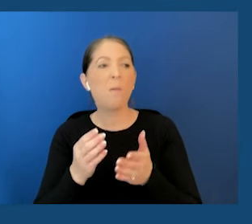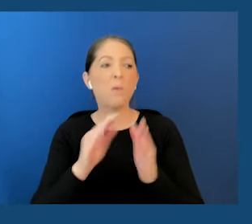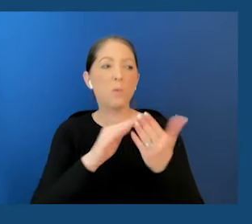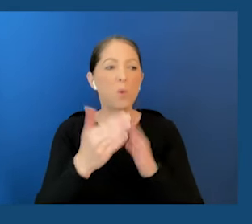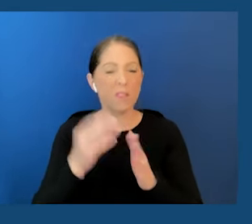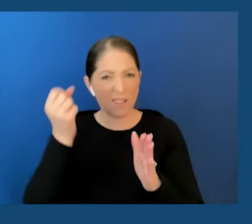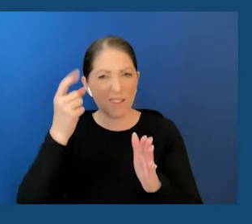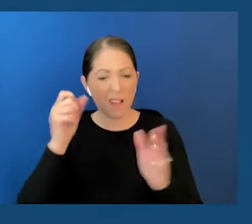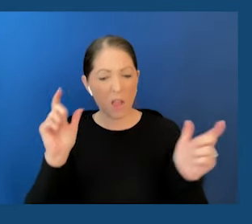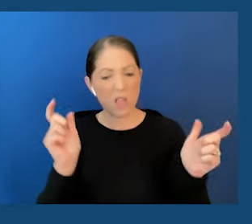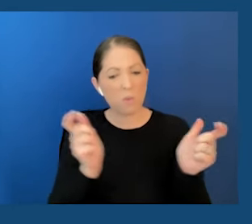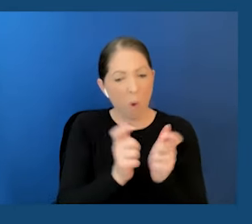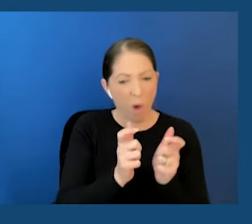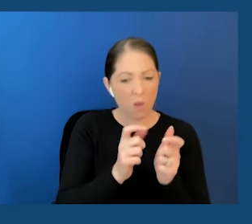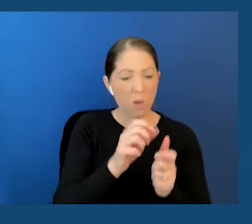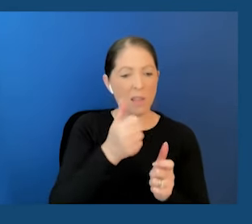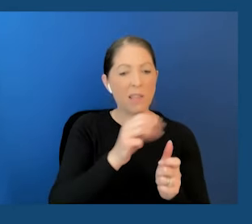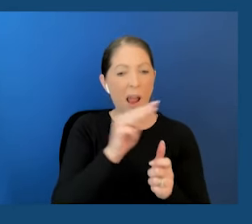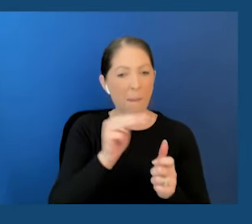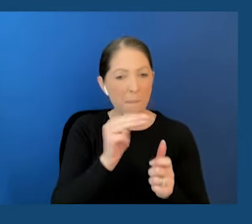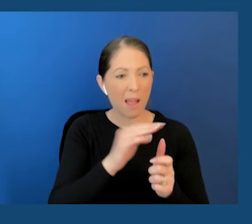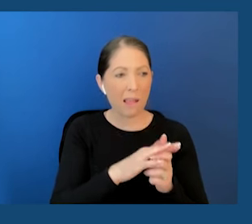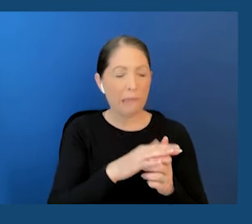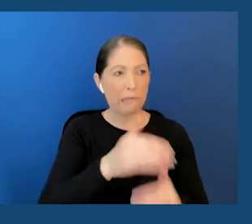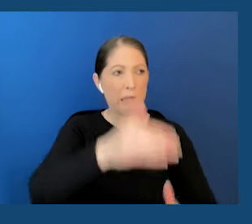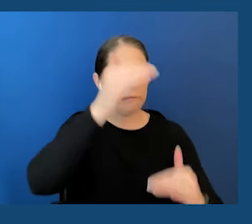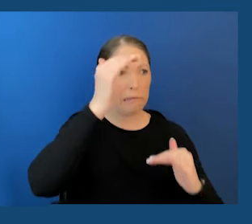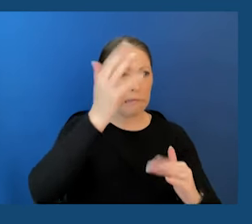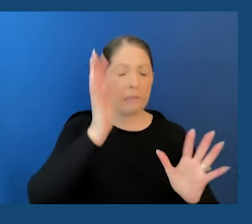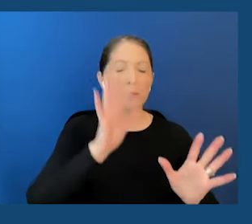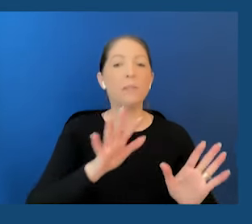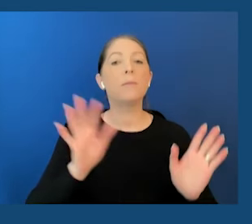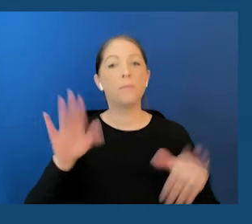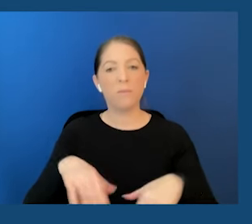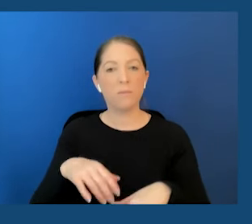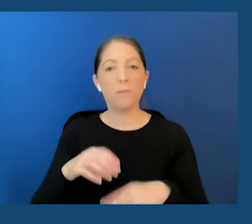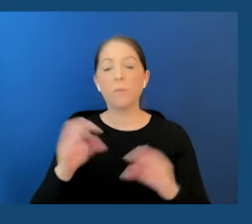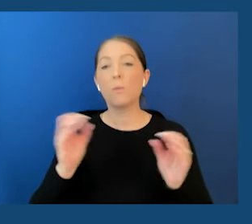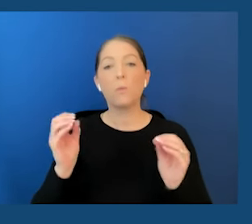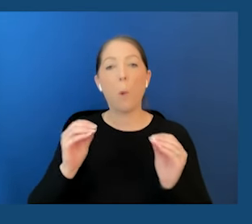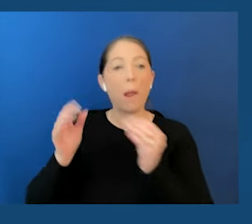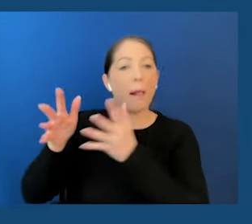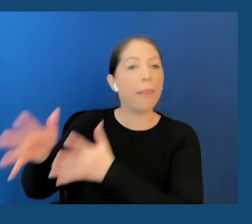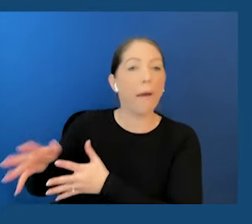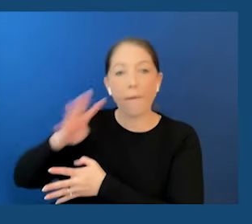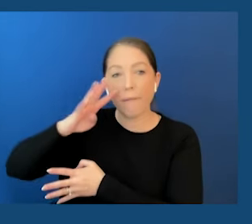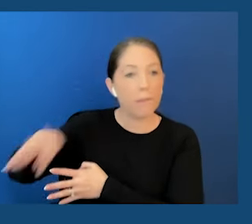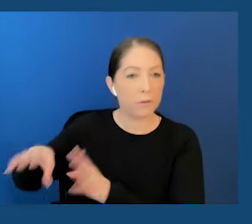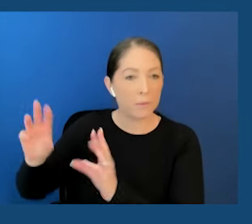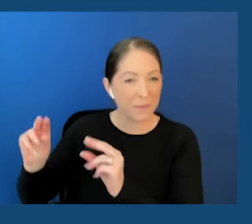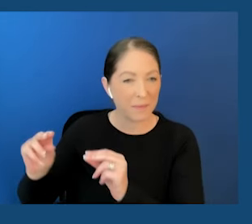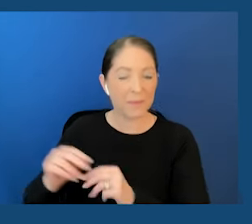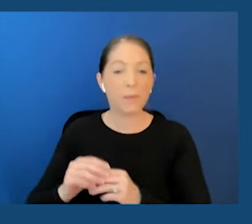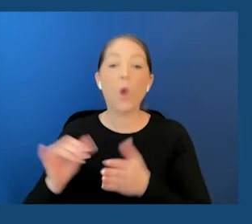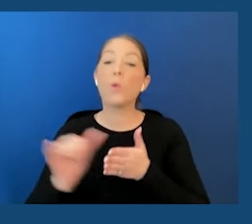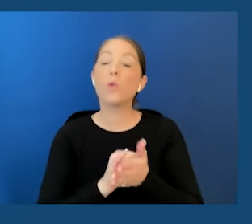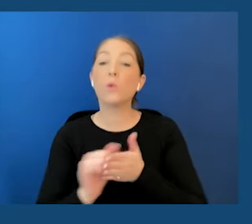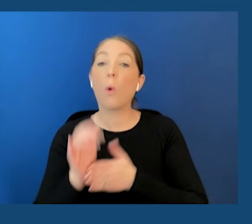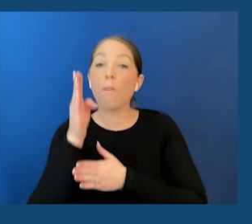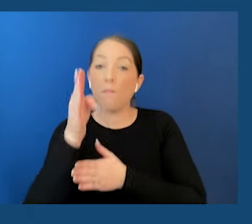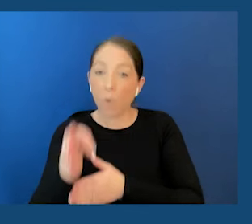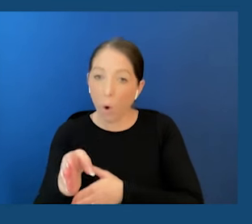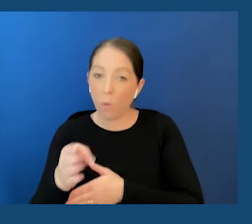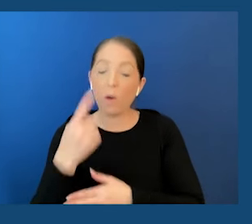left over here. And I said, no, we're not leaving anybody out. So we came up with the New York Forward Plan, which allows our smaller communities to be able to put forth a